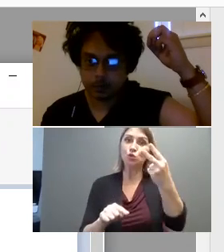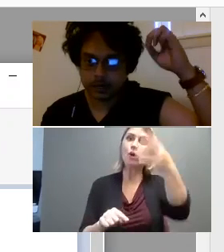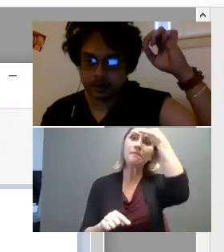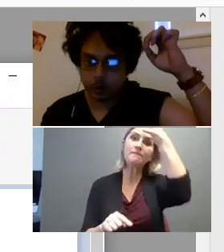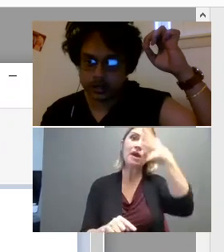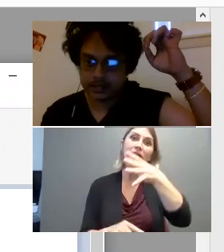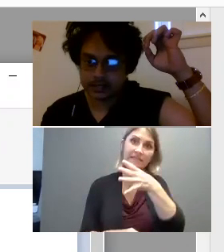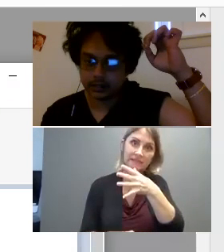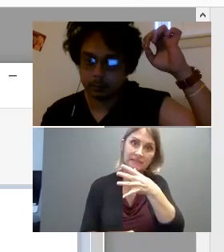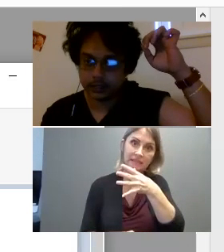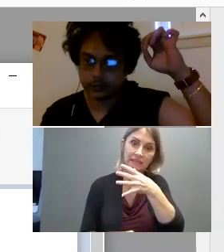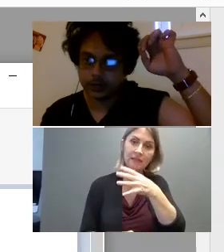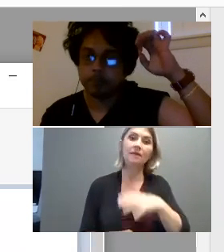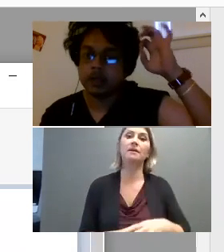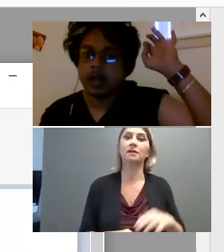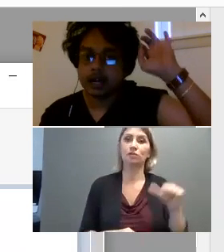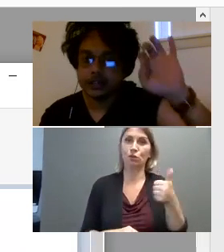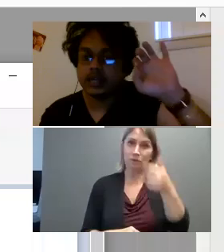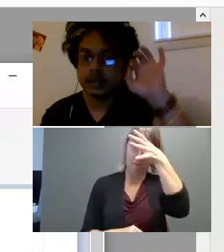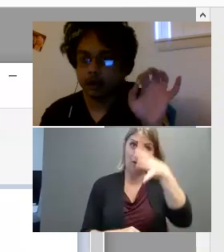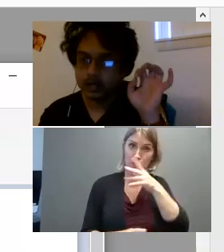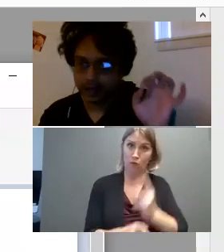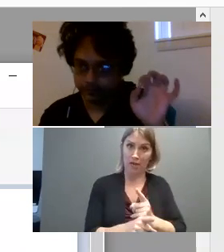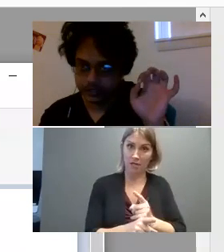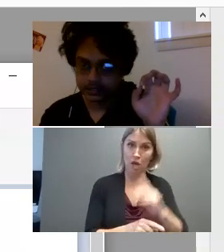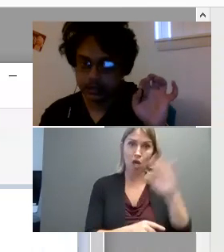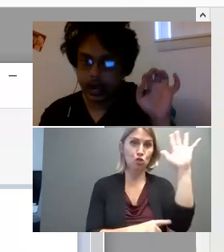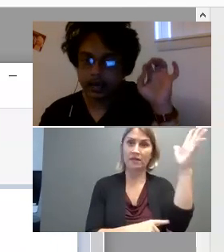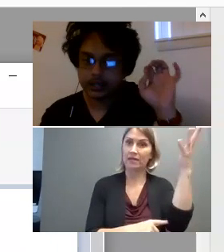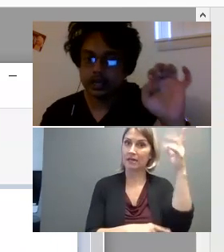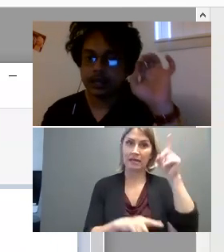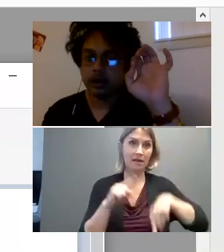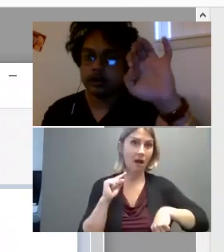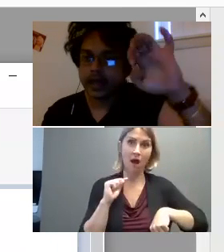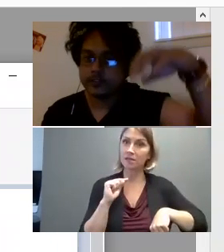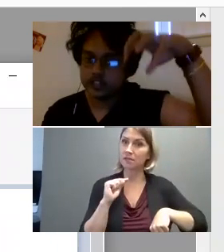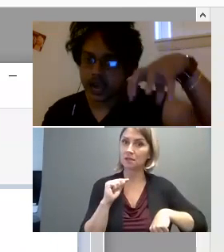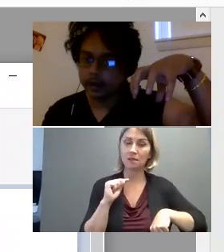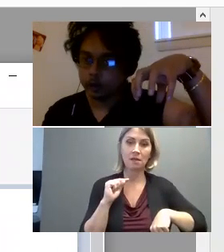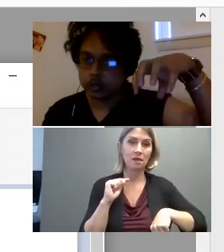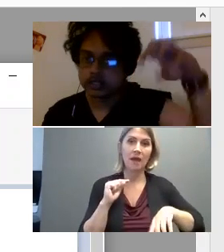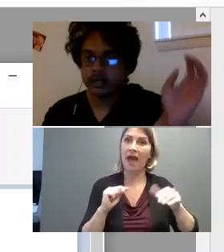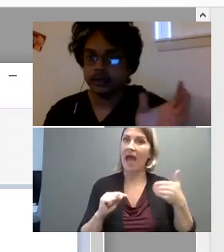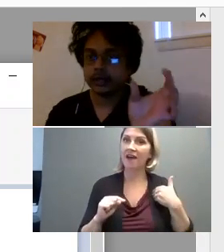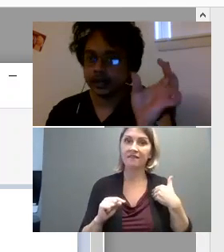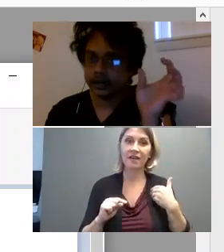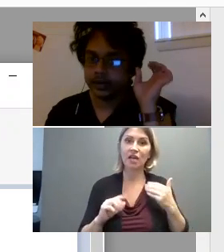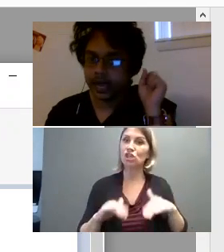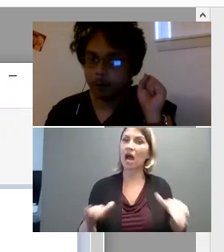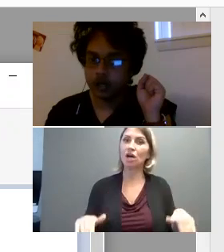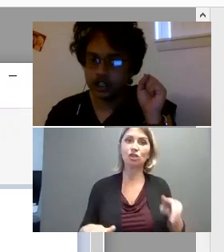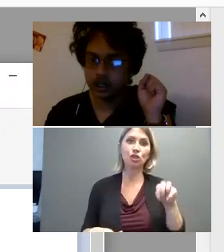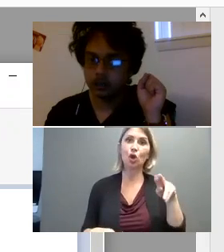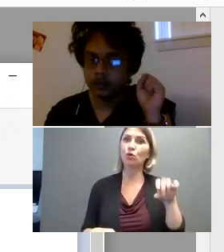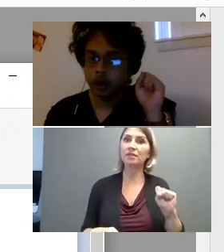is this parent and one is this other parent, right? A tree cannot have this. A tree cannot have child nodes that are